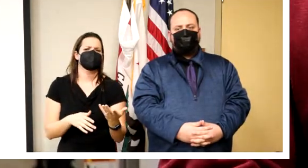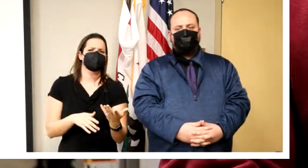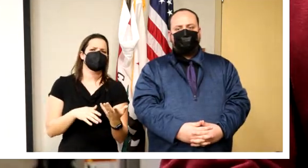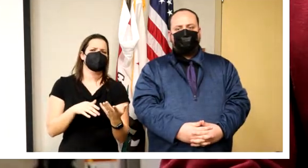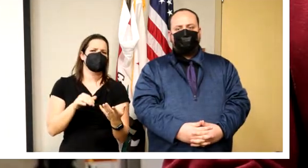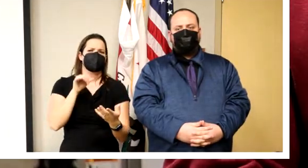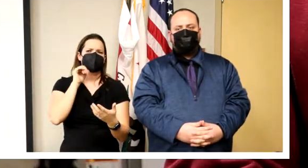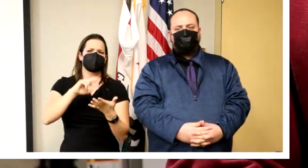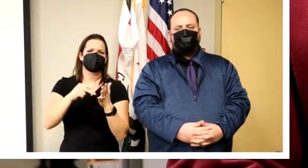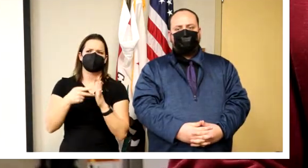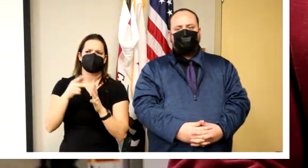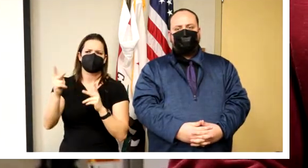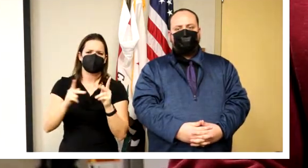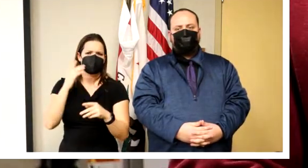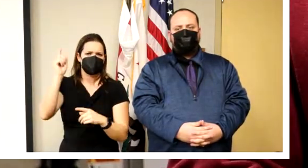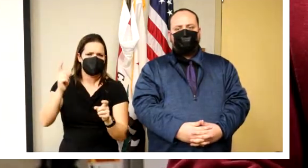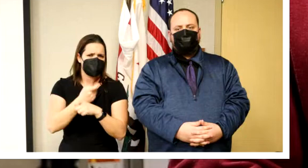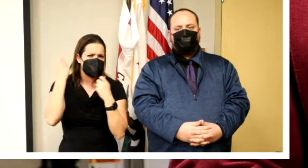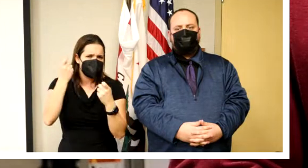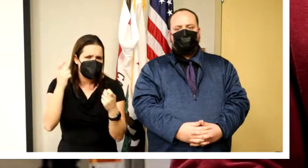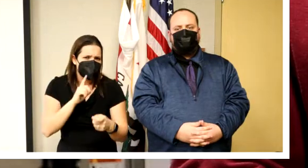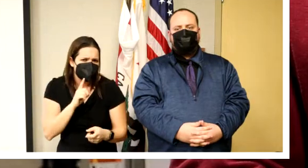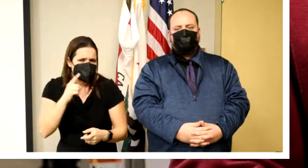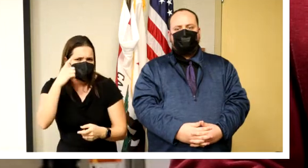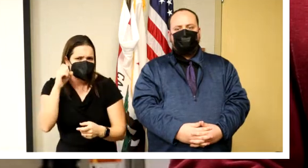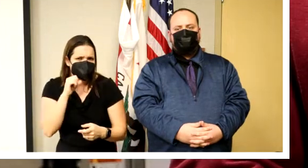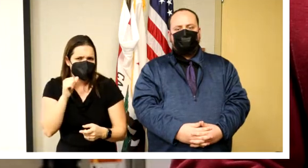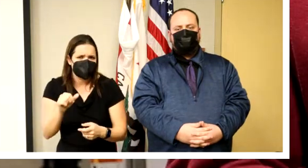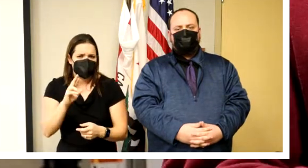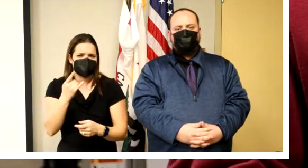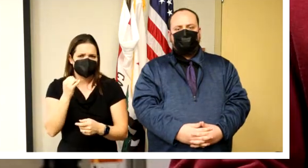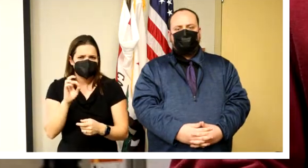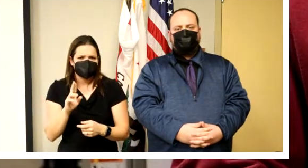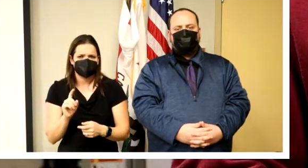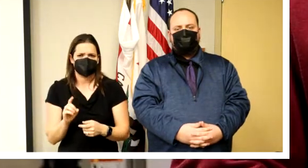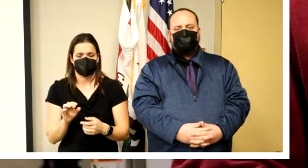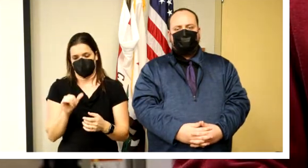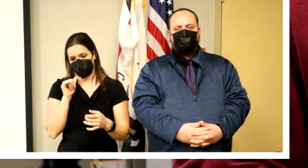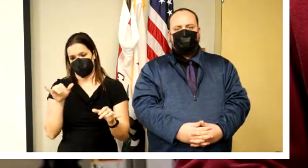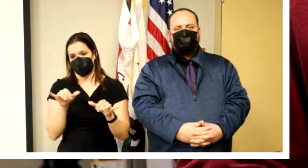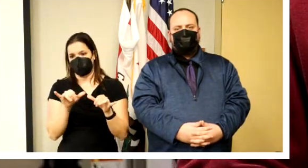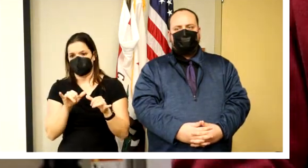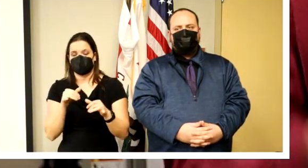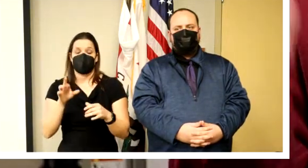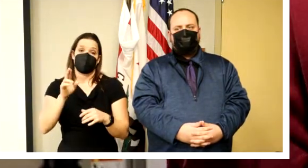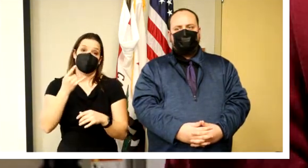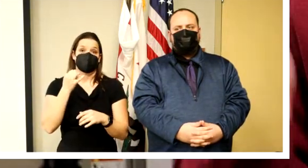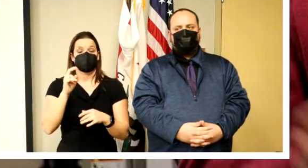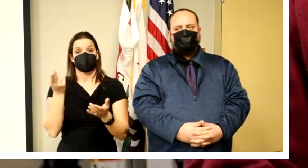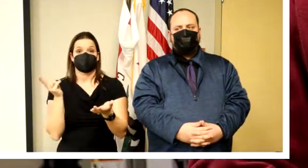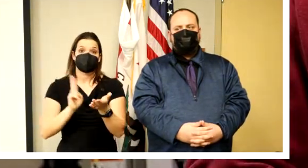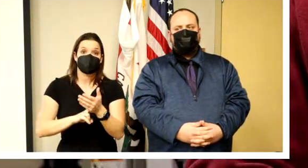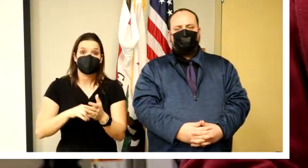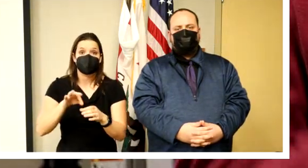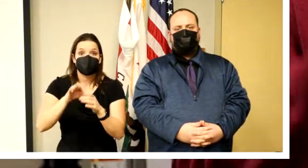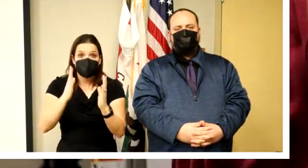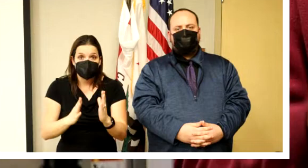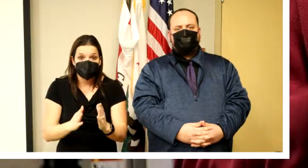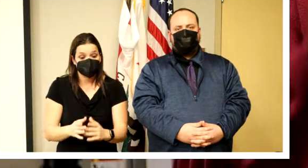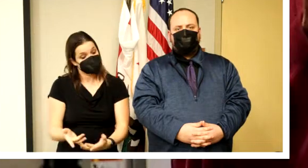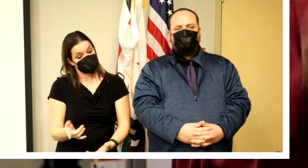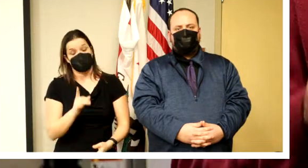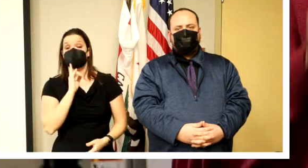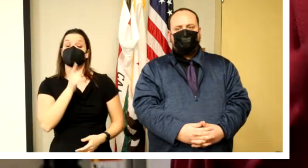doesn't mean that those people are going to win for sure because it's not registered, or it's not the measurement of registered voters. 100% true, but